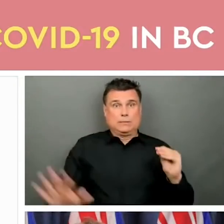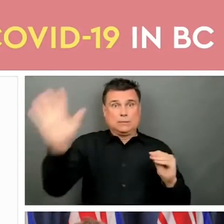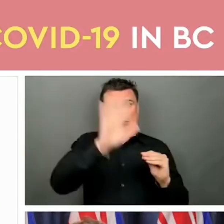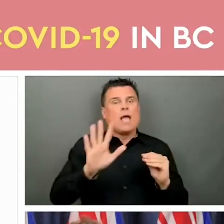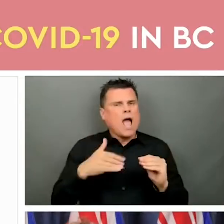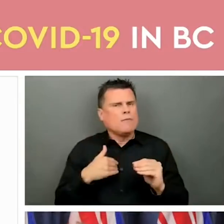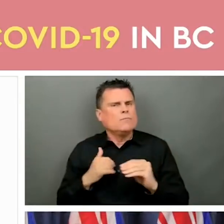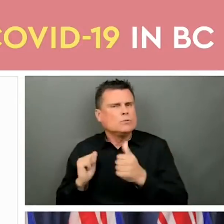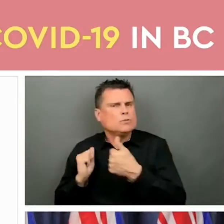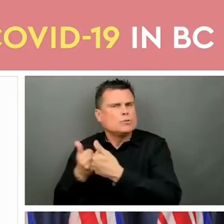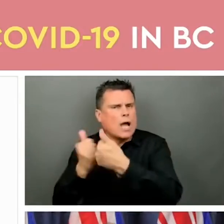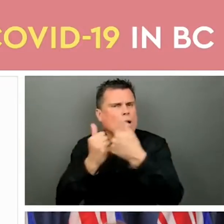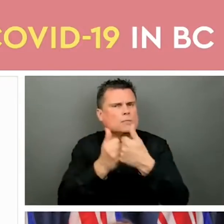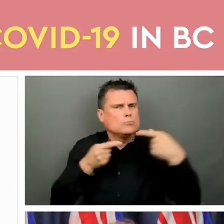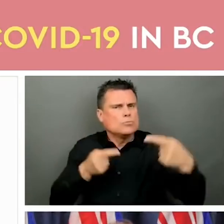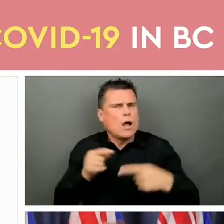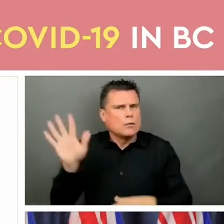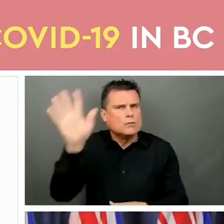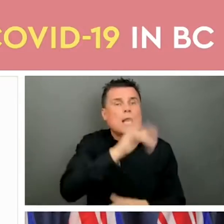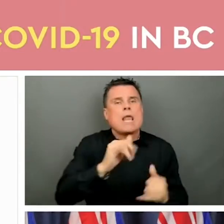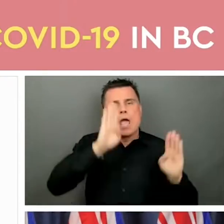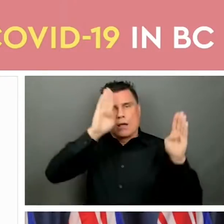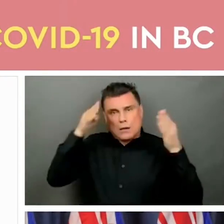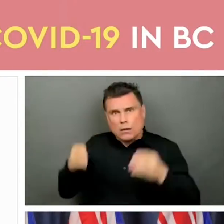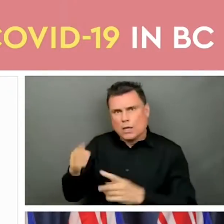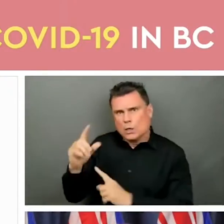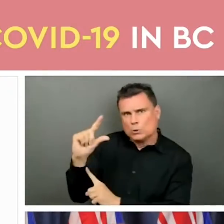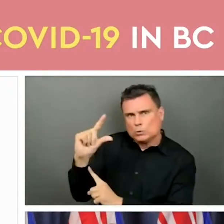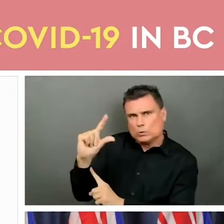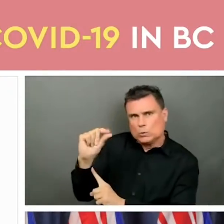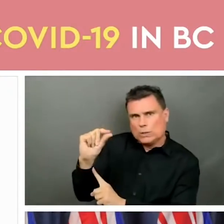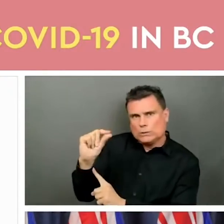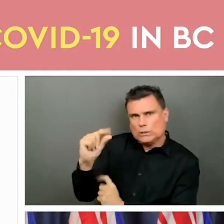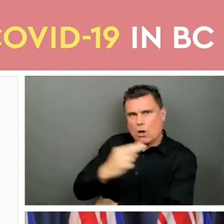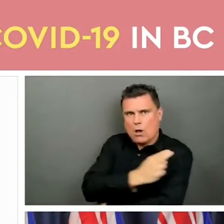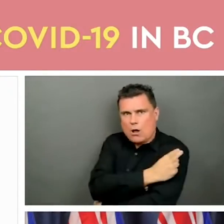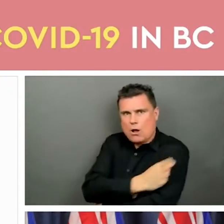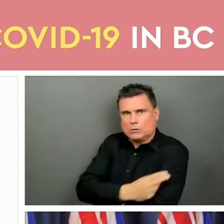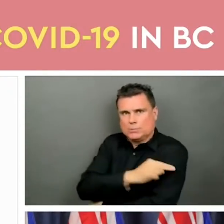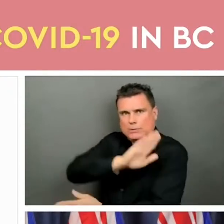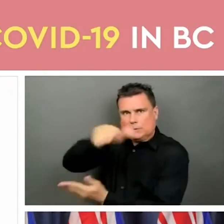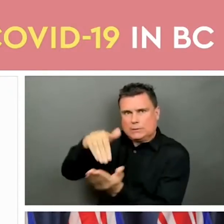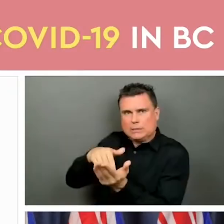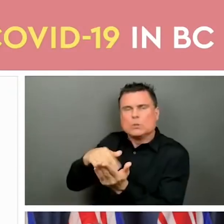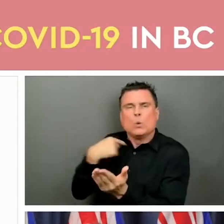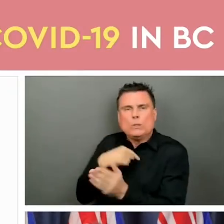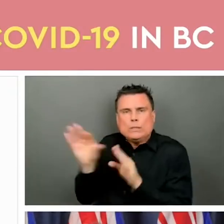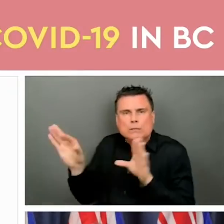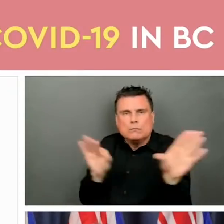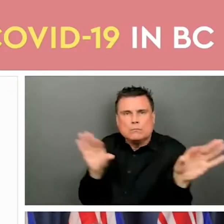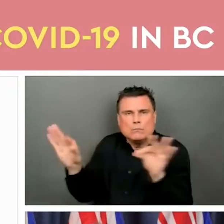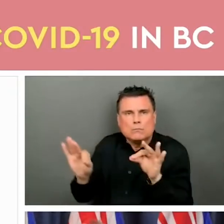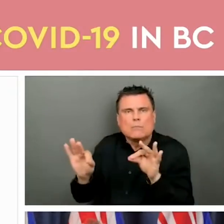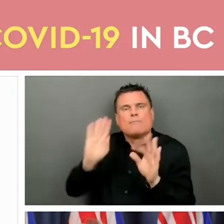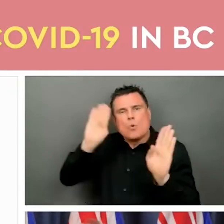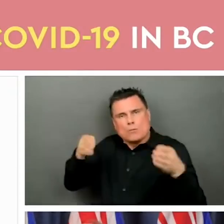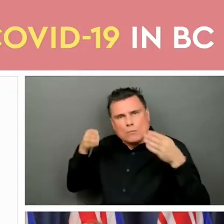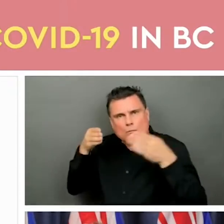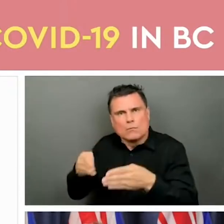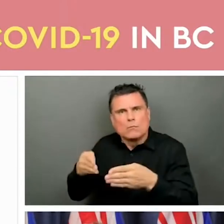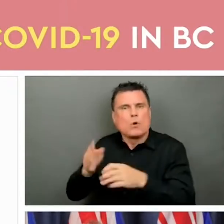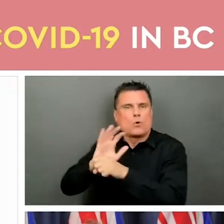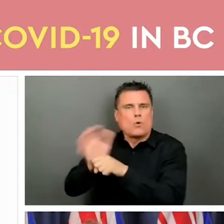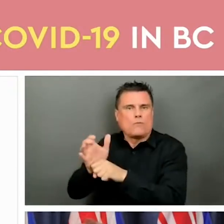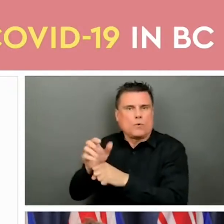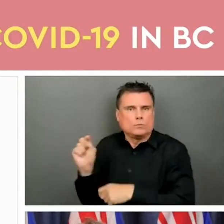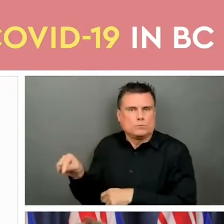to look at the subset of 20 hospitals who, through the pandemic, where we focus the majority of COVID-19 care. Those